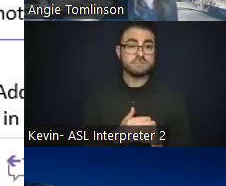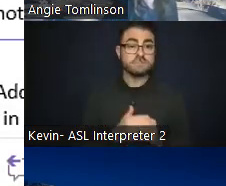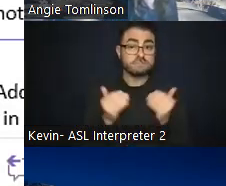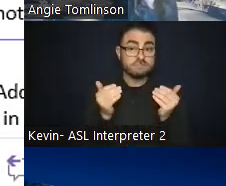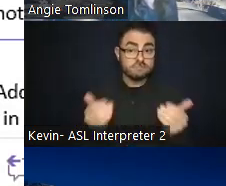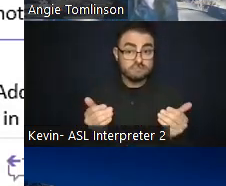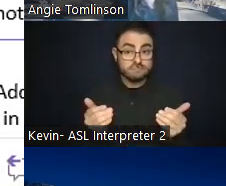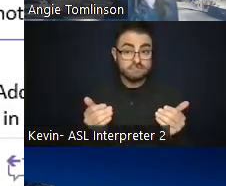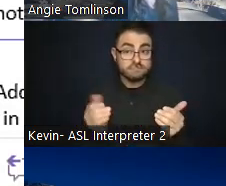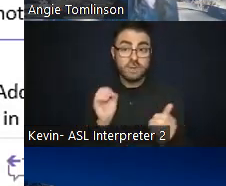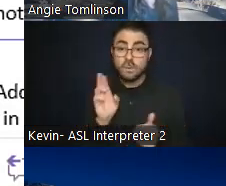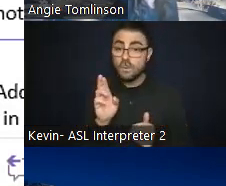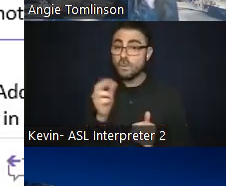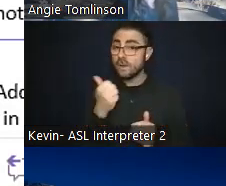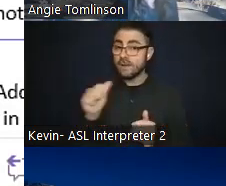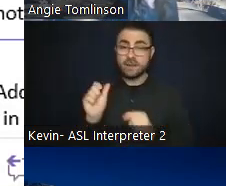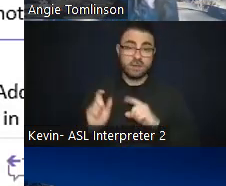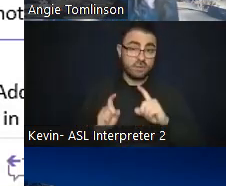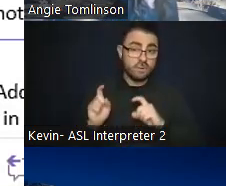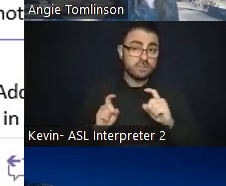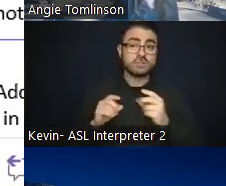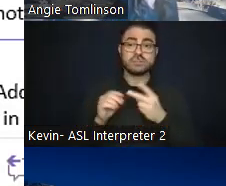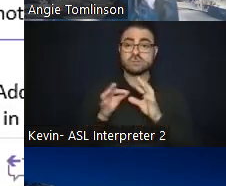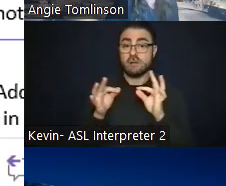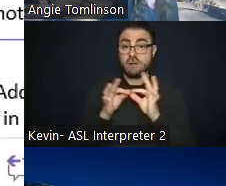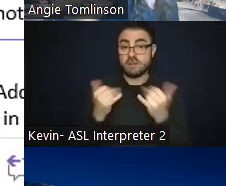forward, or do we have any further questions or comments